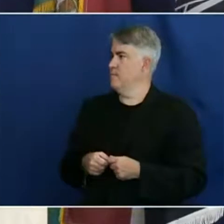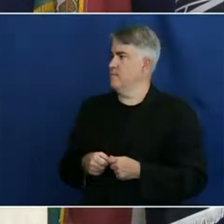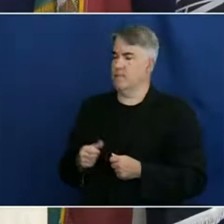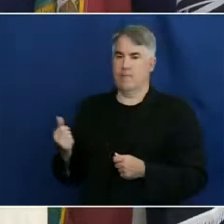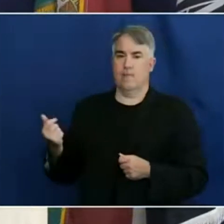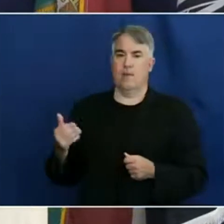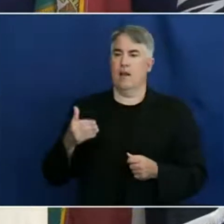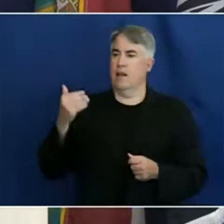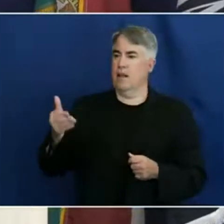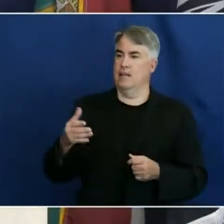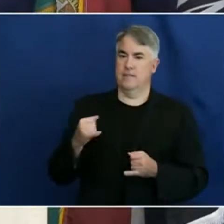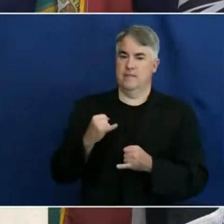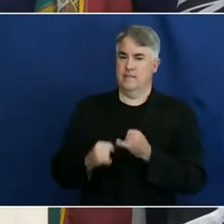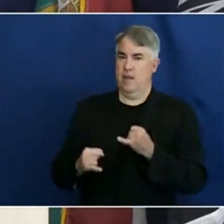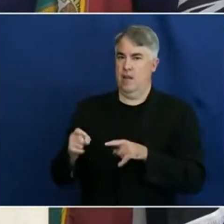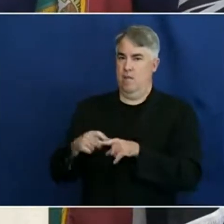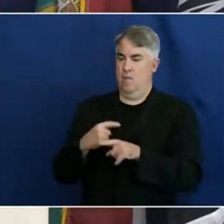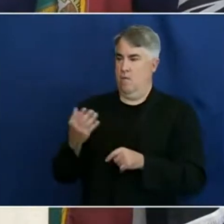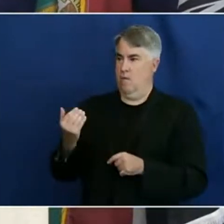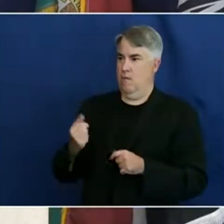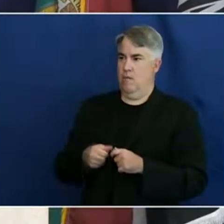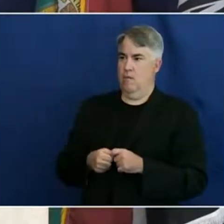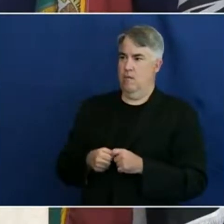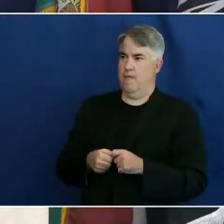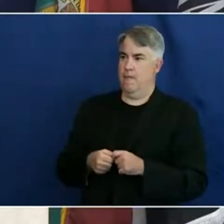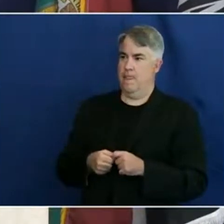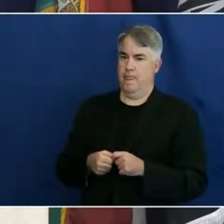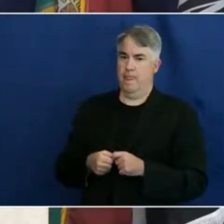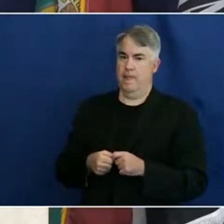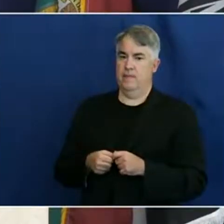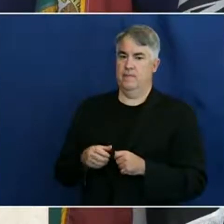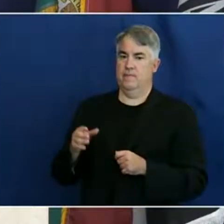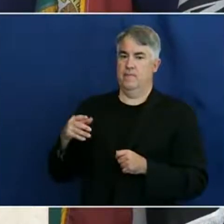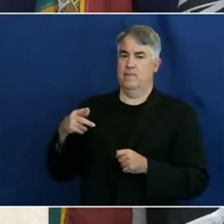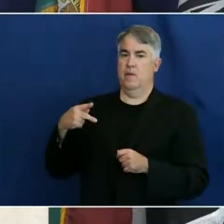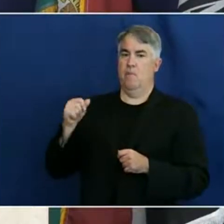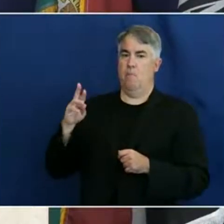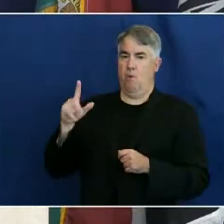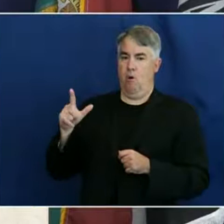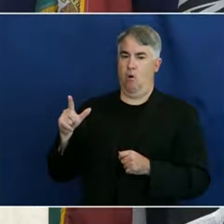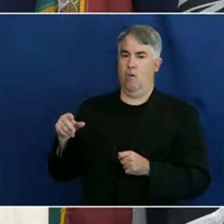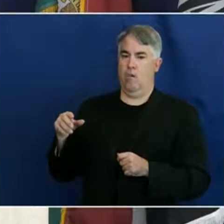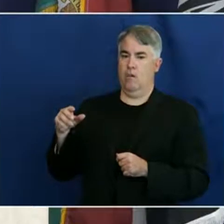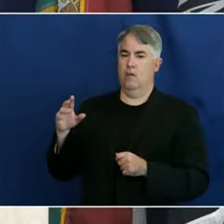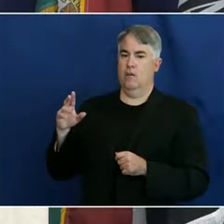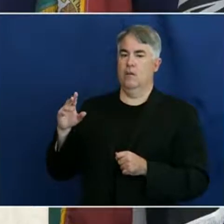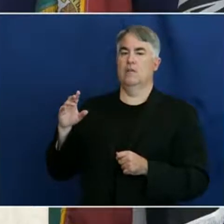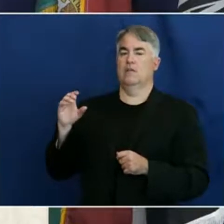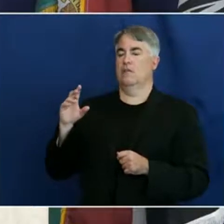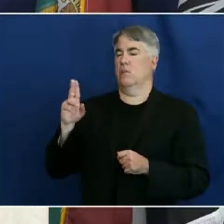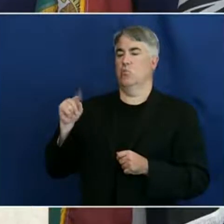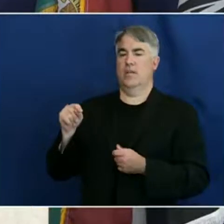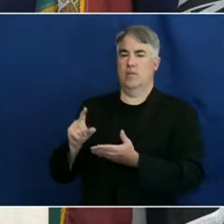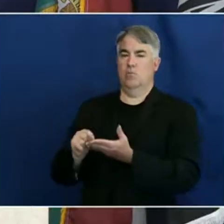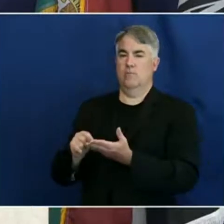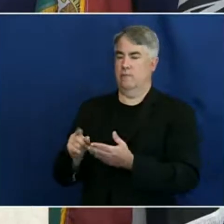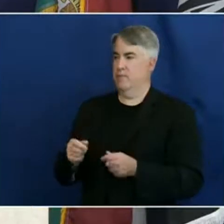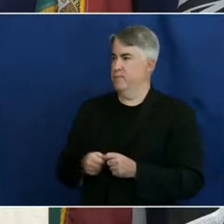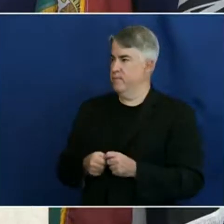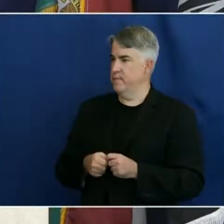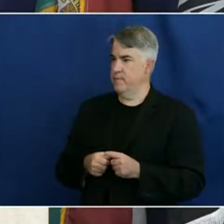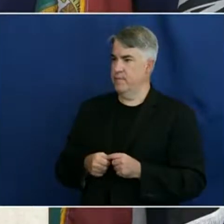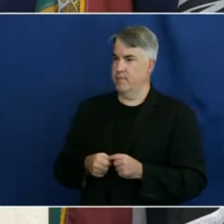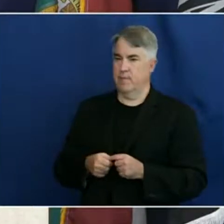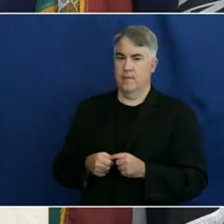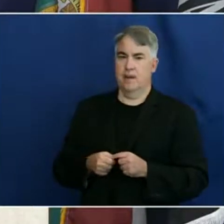Let's go to our final call-in question. This is from Paul Sisson with the San Diego Union Tribune. Thanks